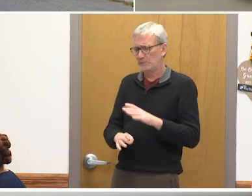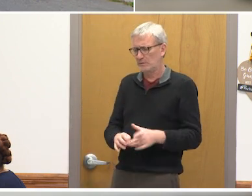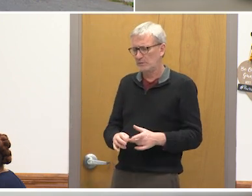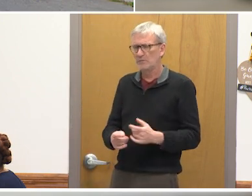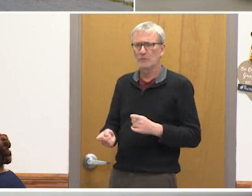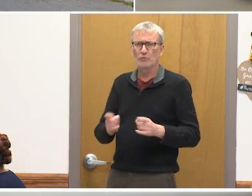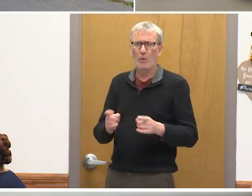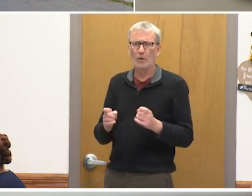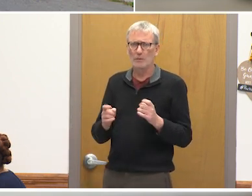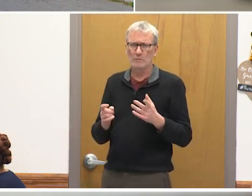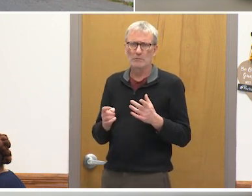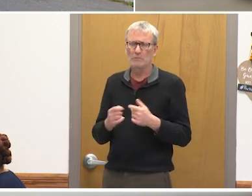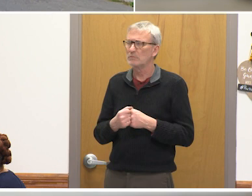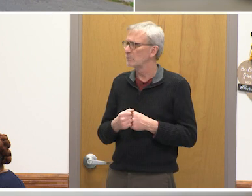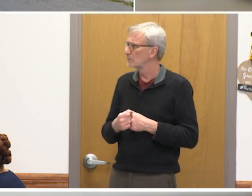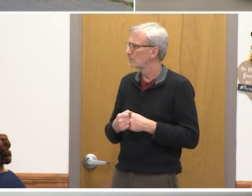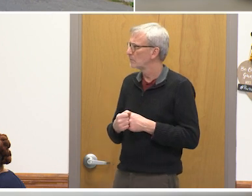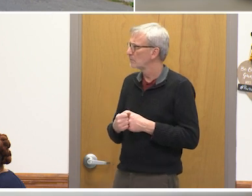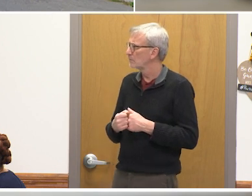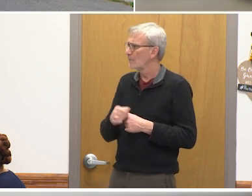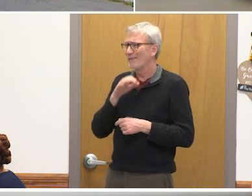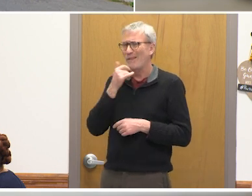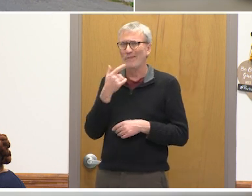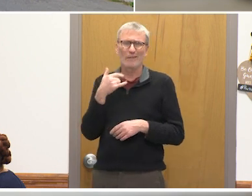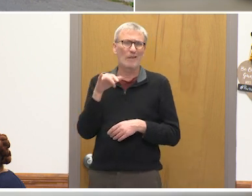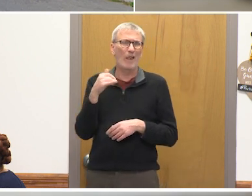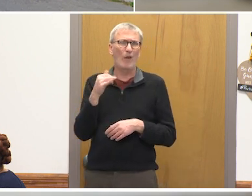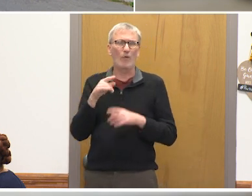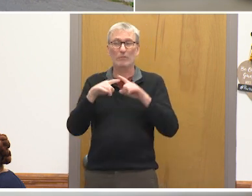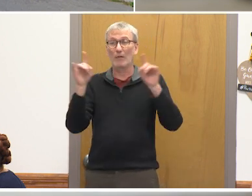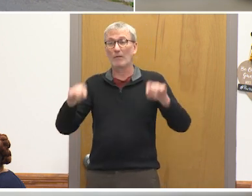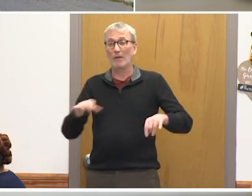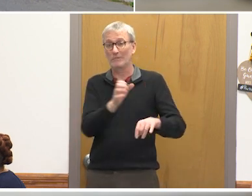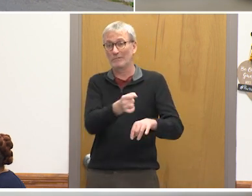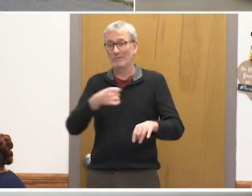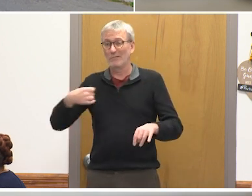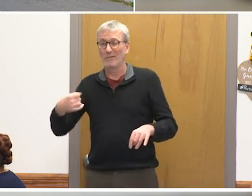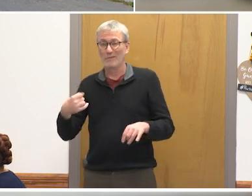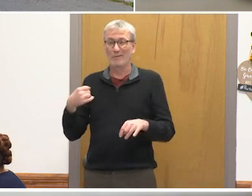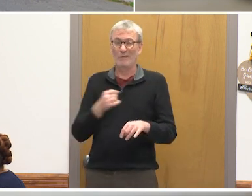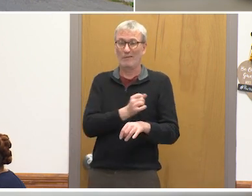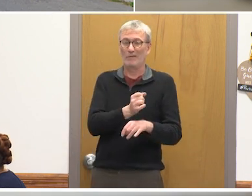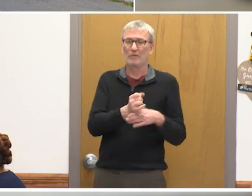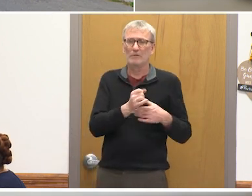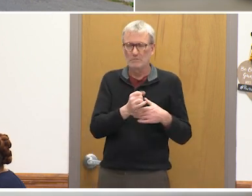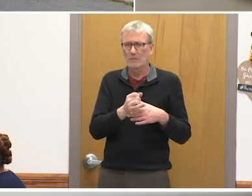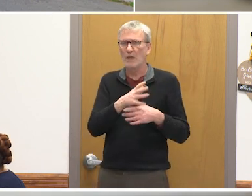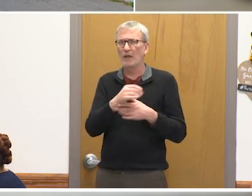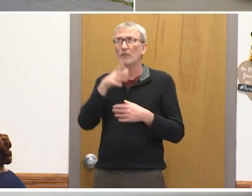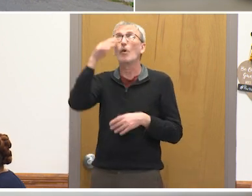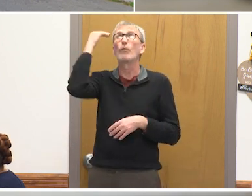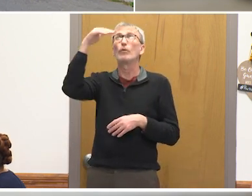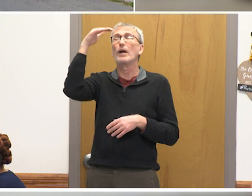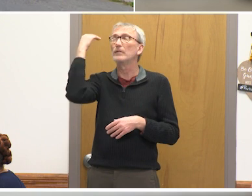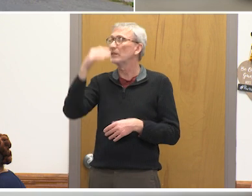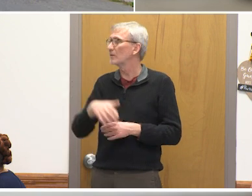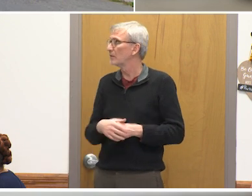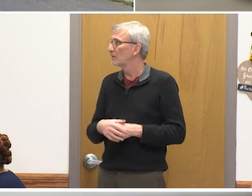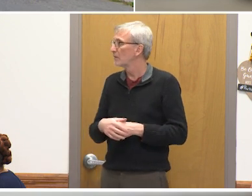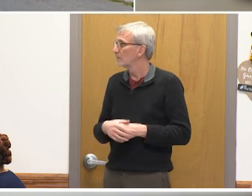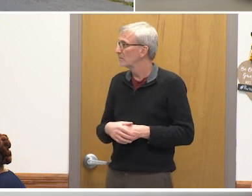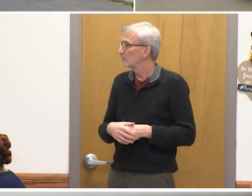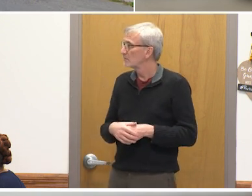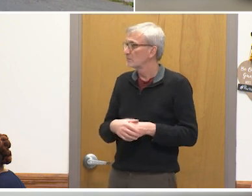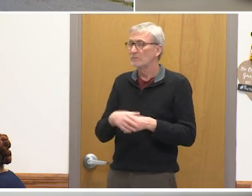controller cabinet instead of the yellow boxes that are mounted on the poles. 2 is the overhead signals